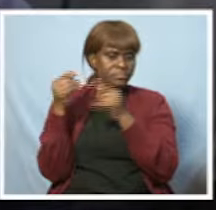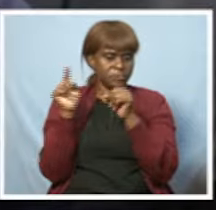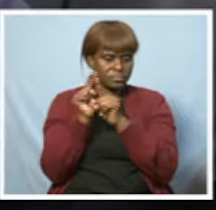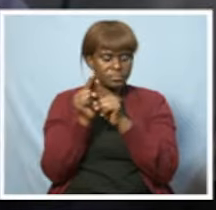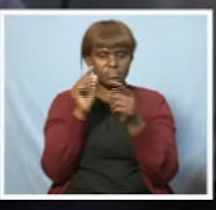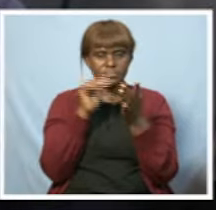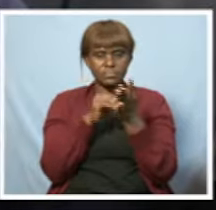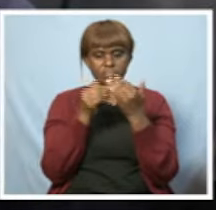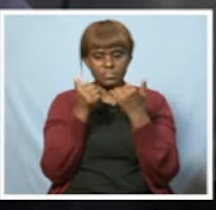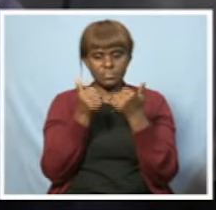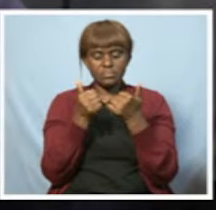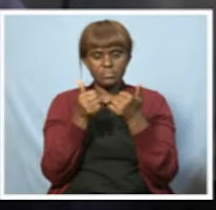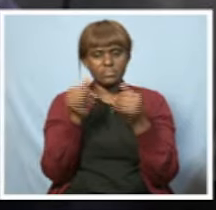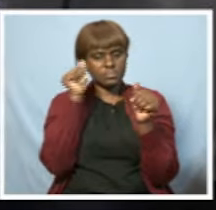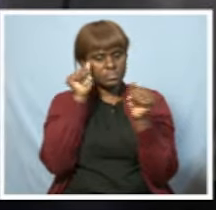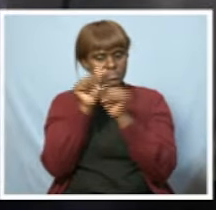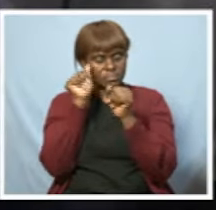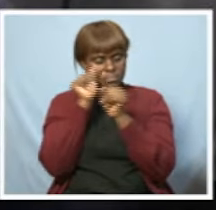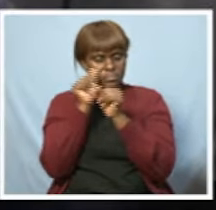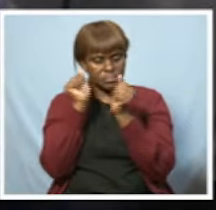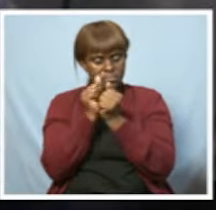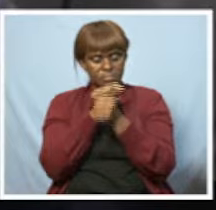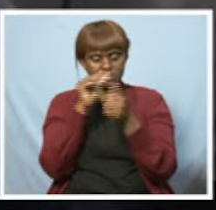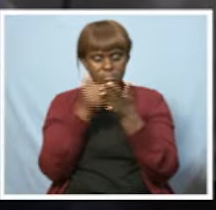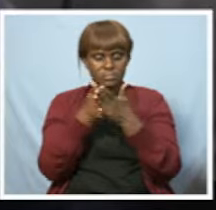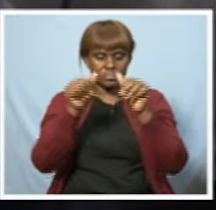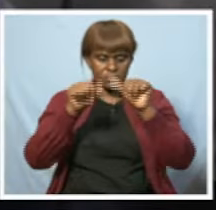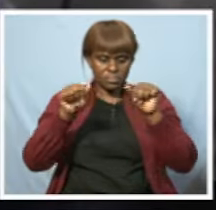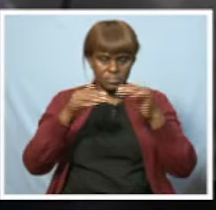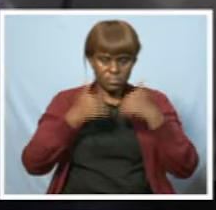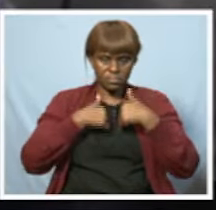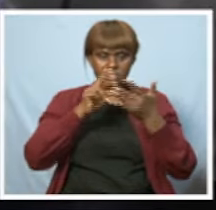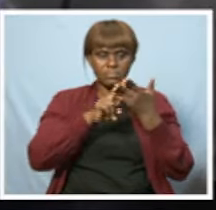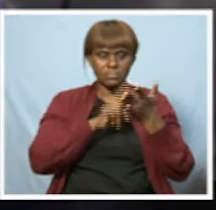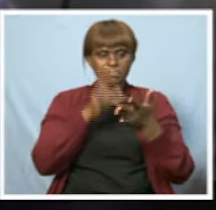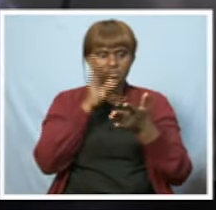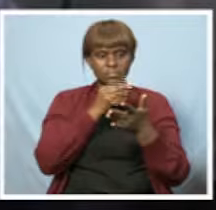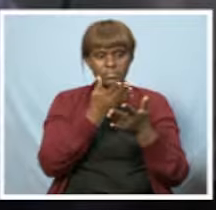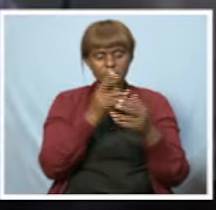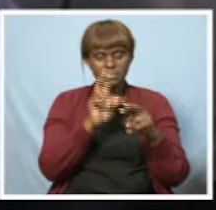and it agrees with what the auditors have reported, Chair.